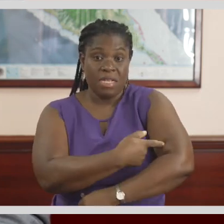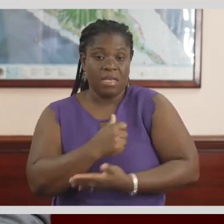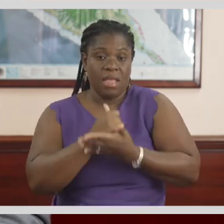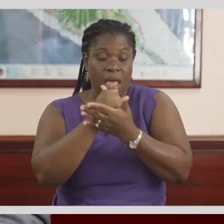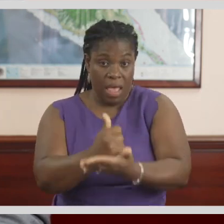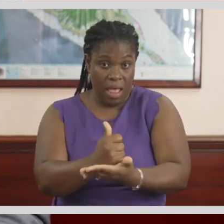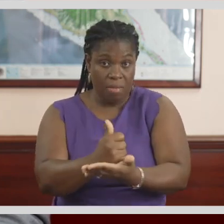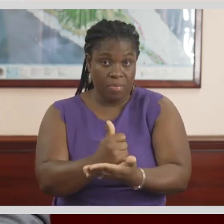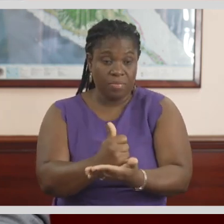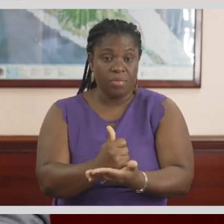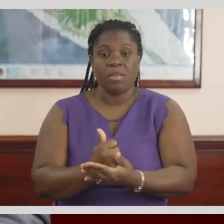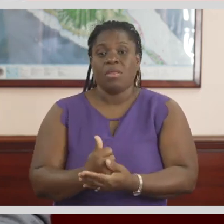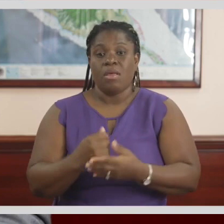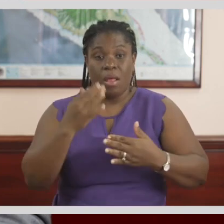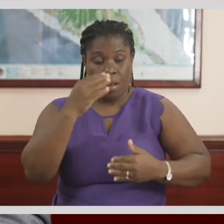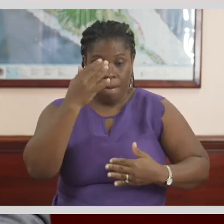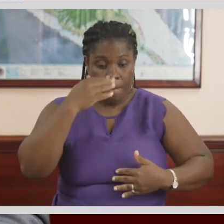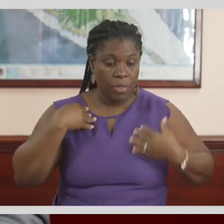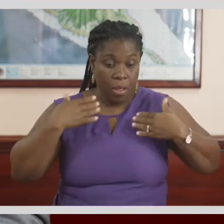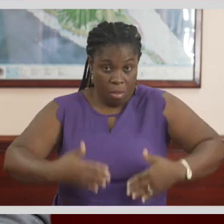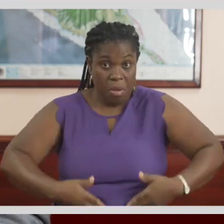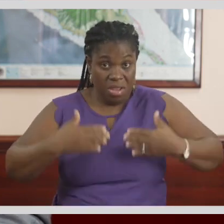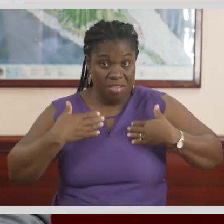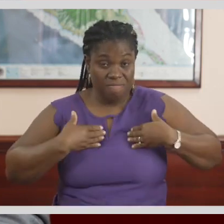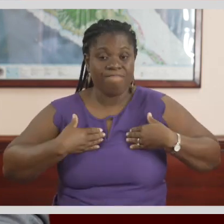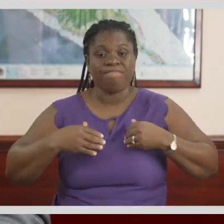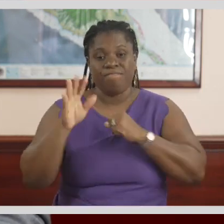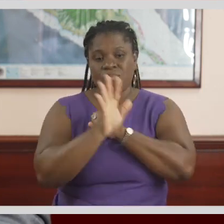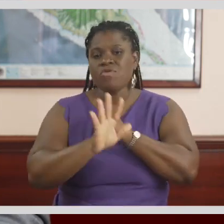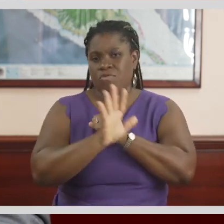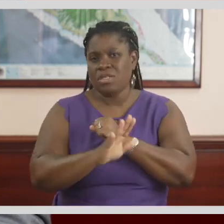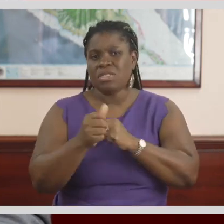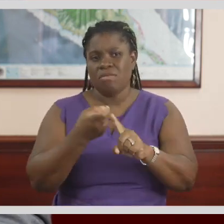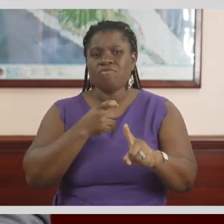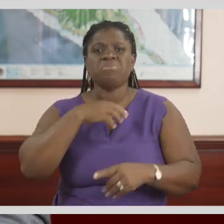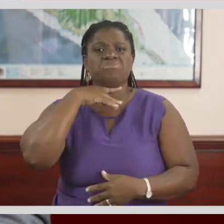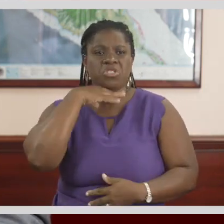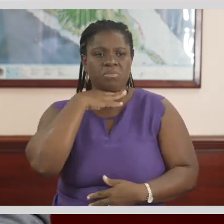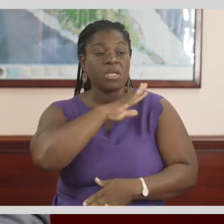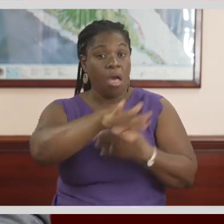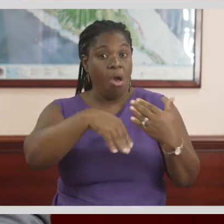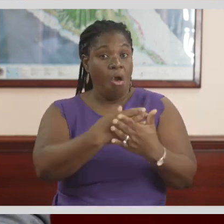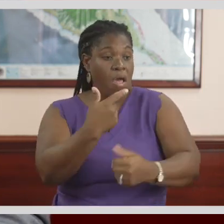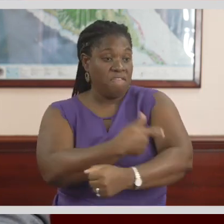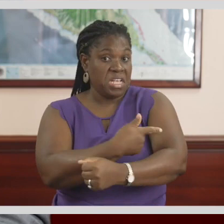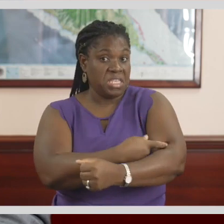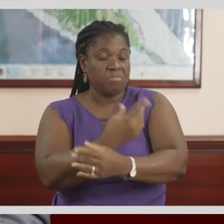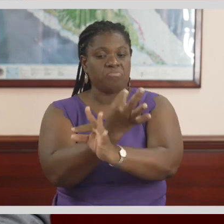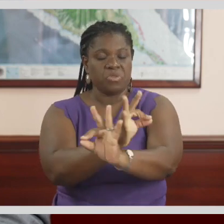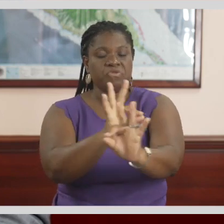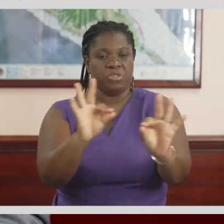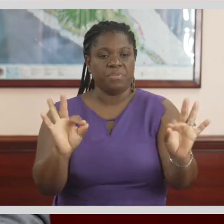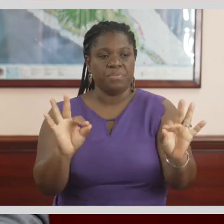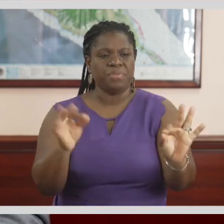immune system to respond to and defend itself against germs. All vaccines on the national schedule are available